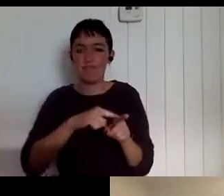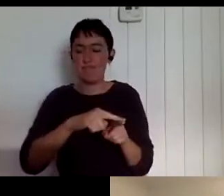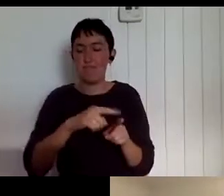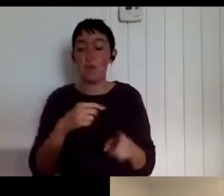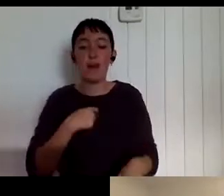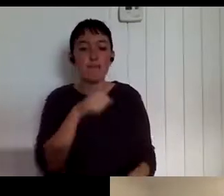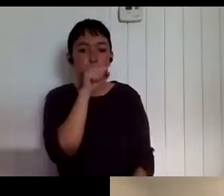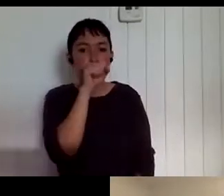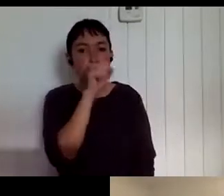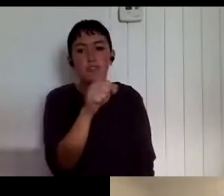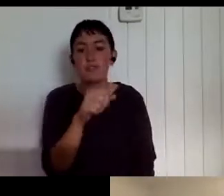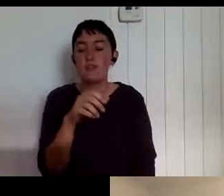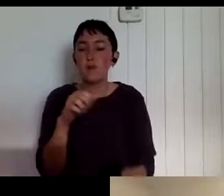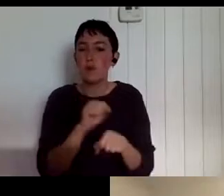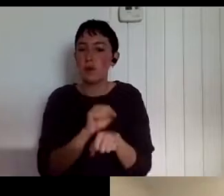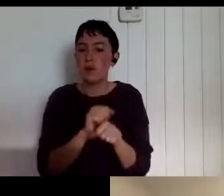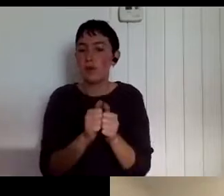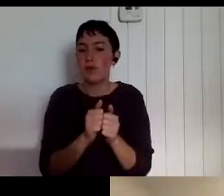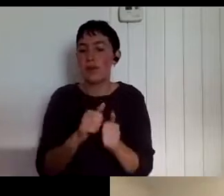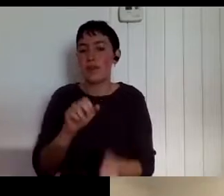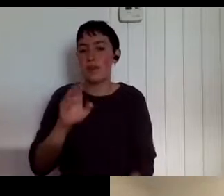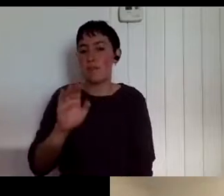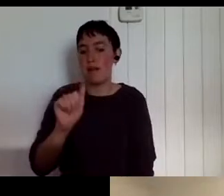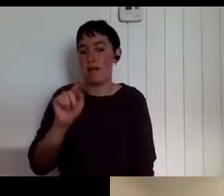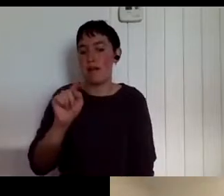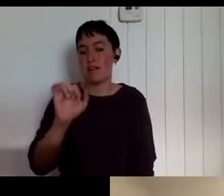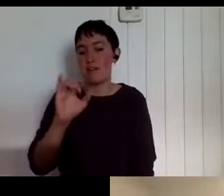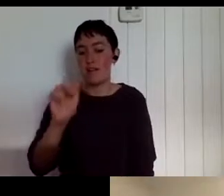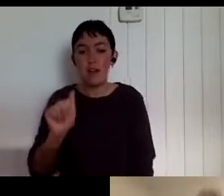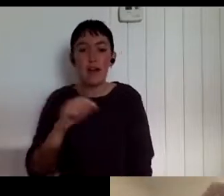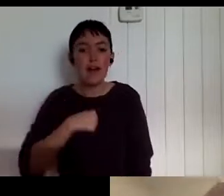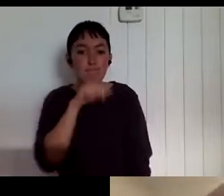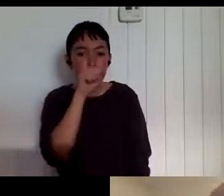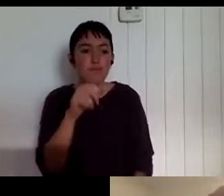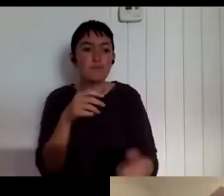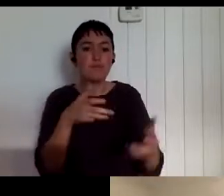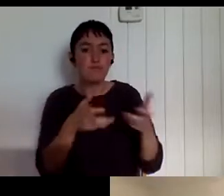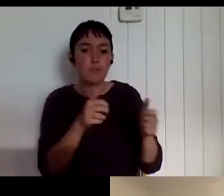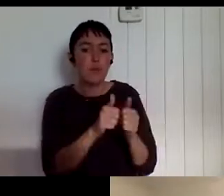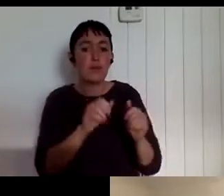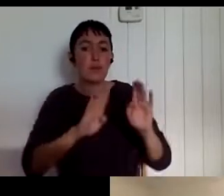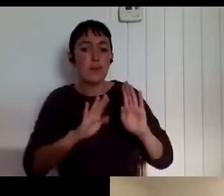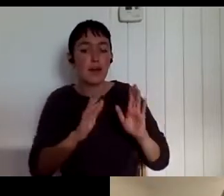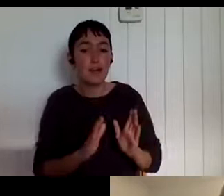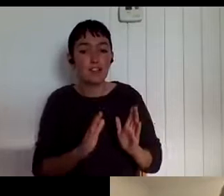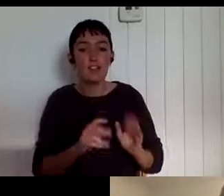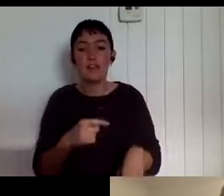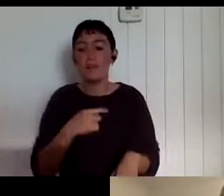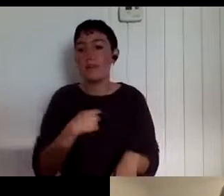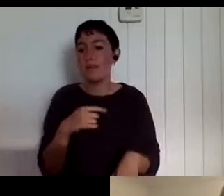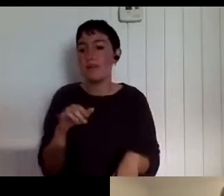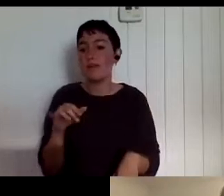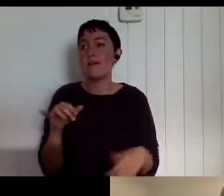talking to microbiologists, but I also love my electrochemistry friends because they have so much more knowledge about this than I